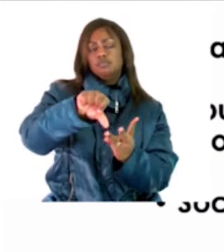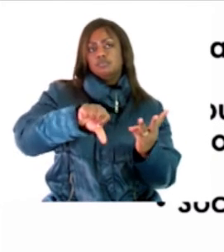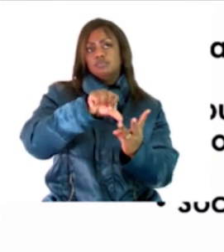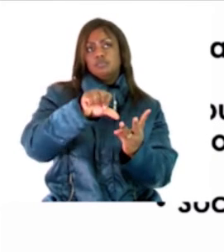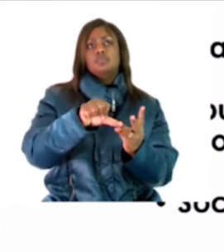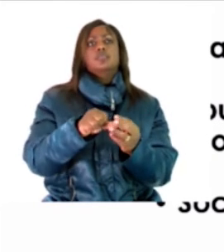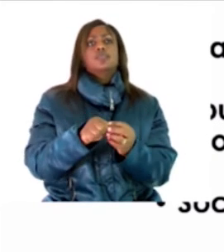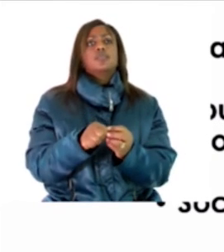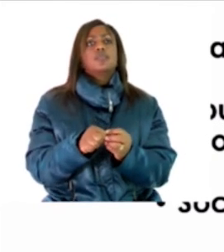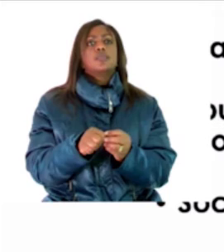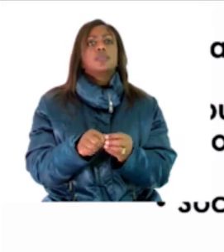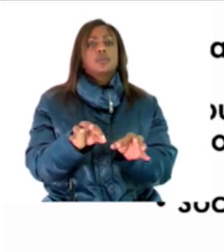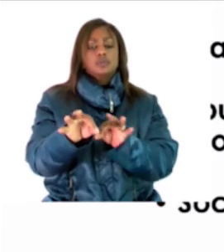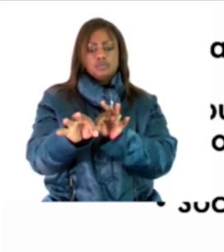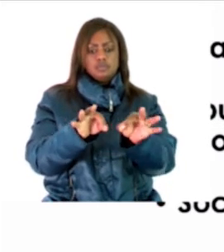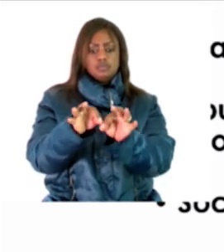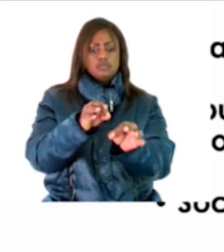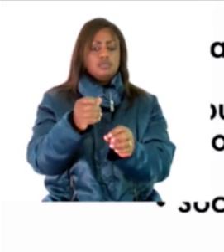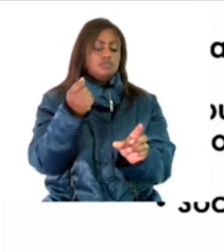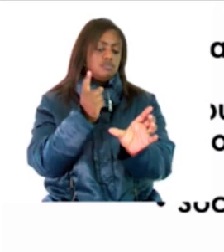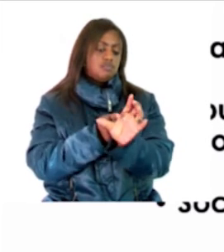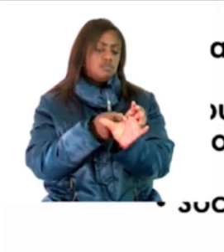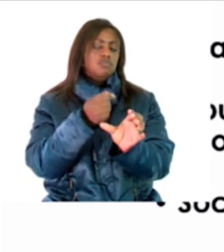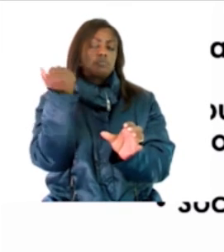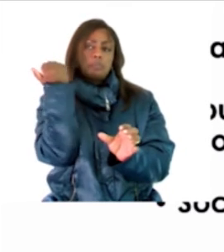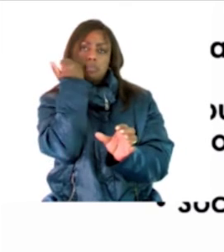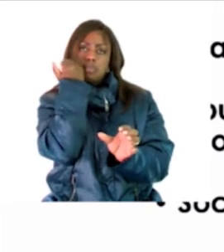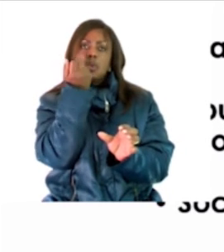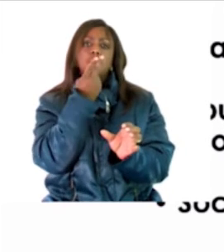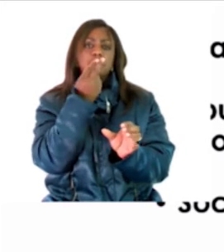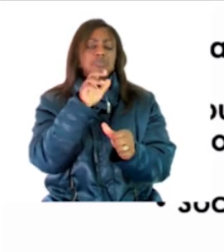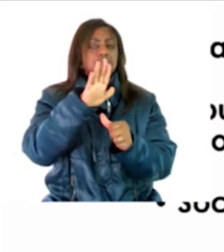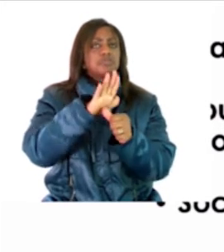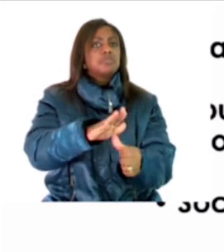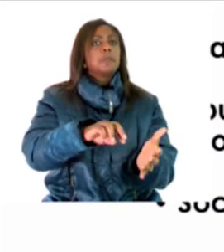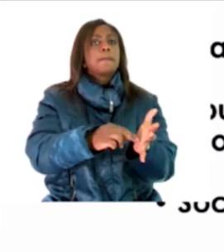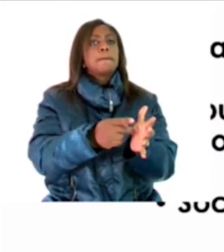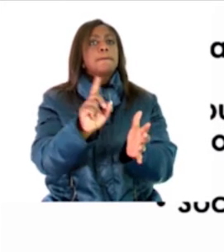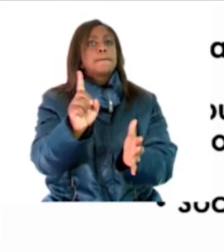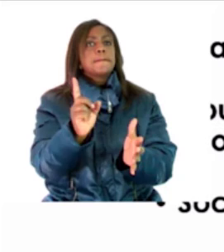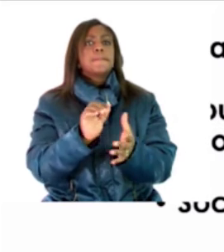start with substance abuse. What is substance abuse?